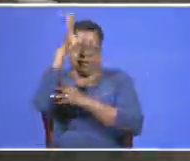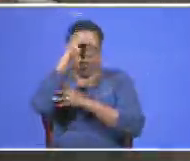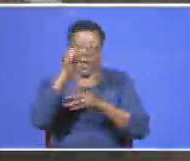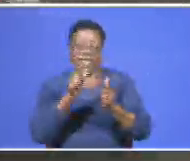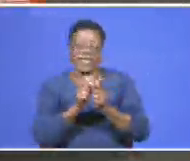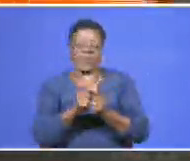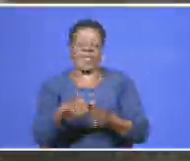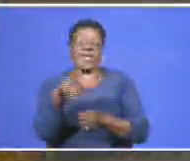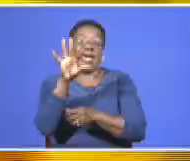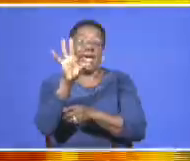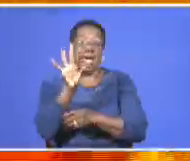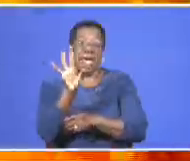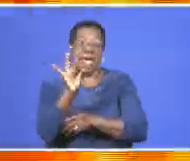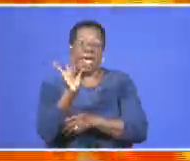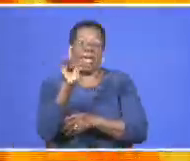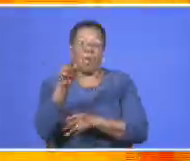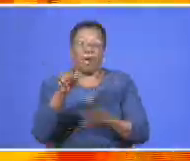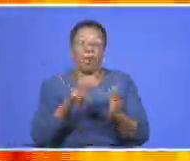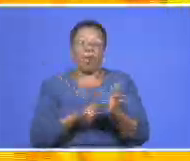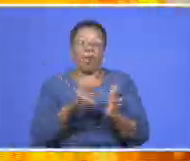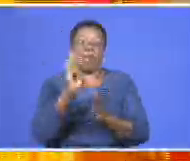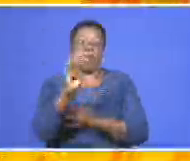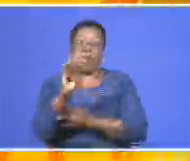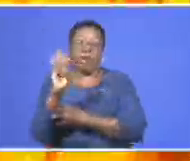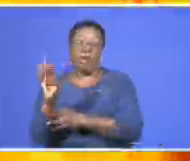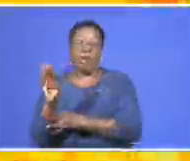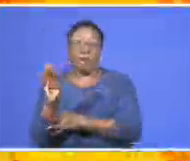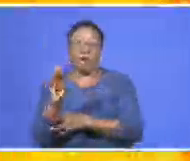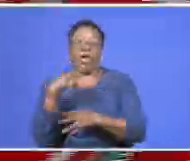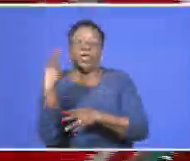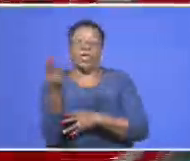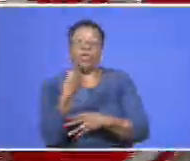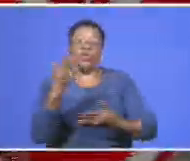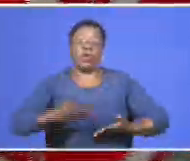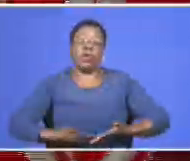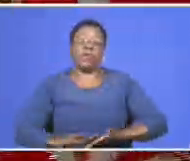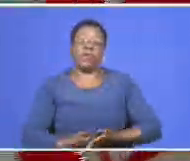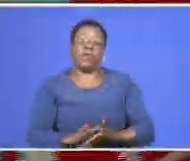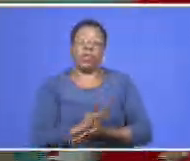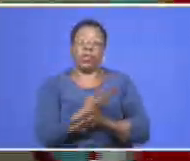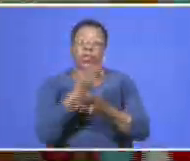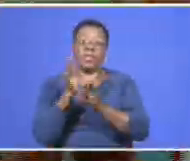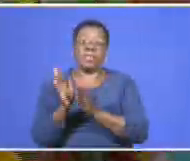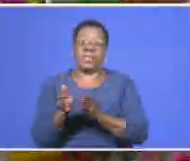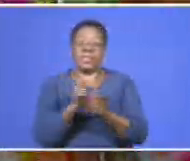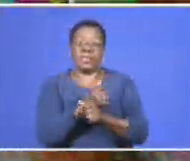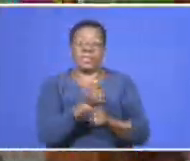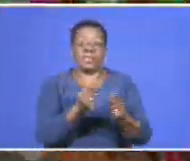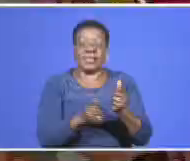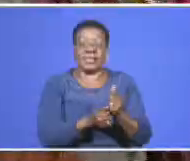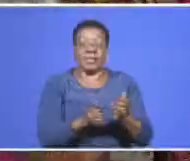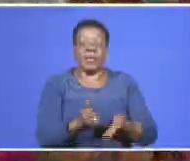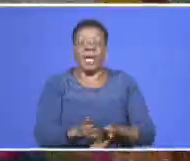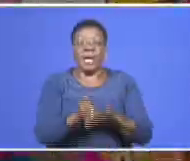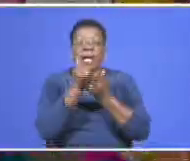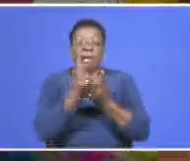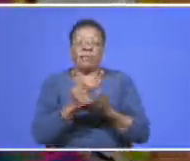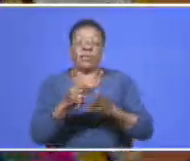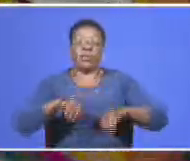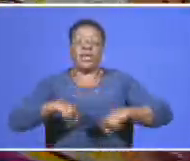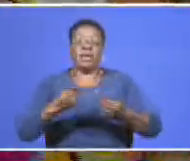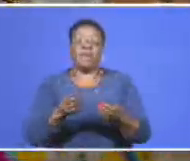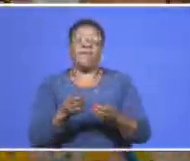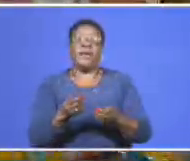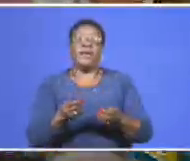of 81.44. The use of a new digital scoring system appears to have paid off. Within about 2 hours of the end of the parade,